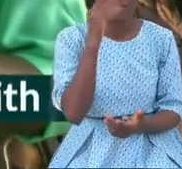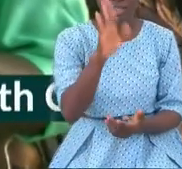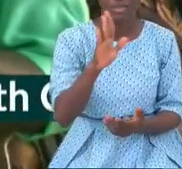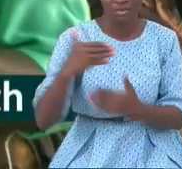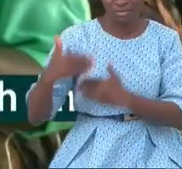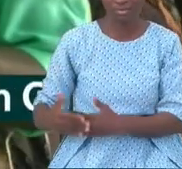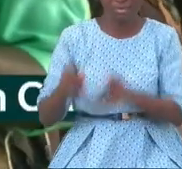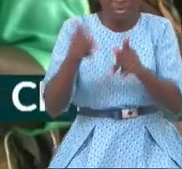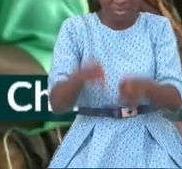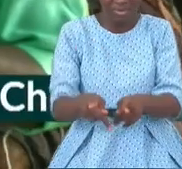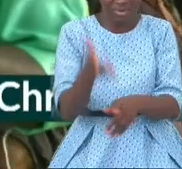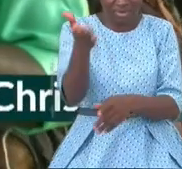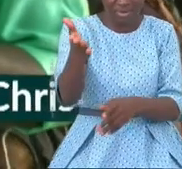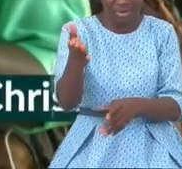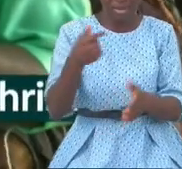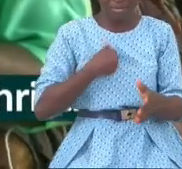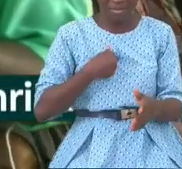Now I want you to begin to talk to God